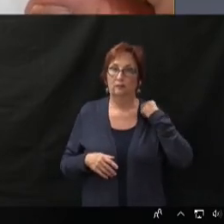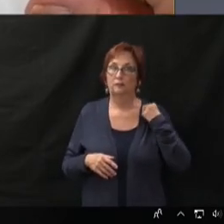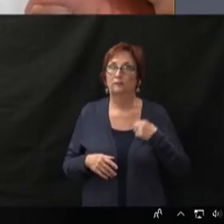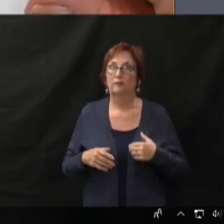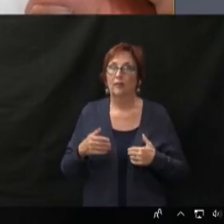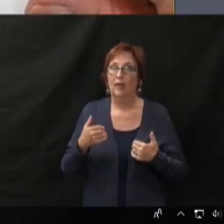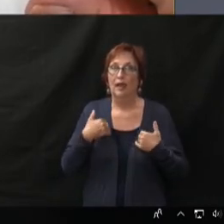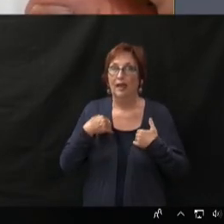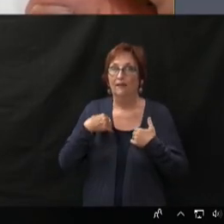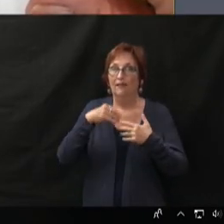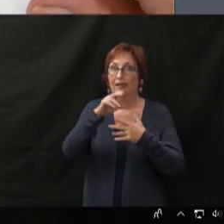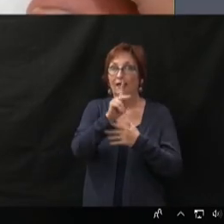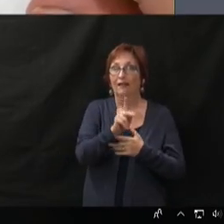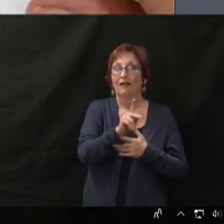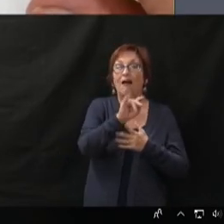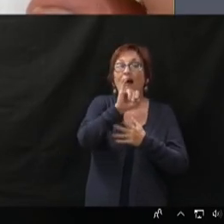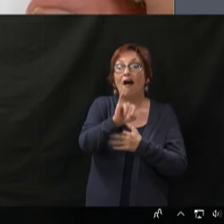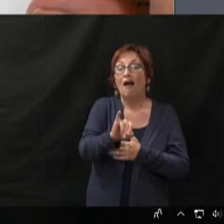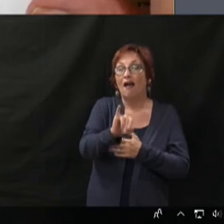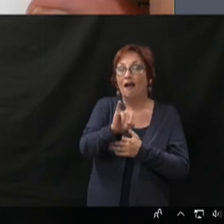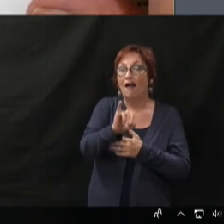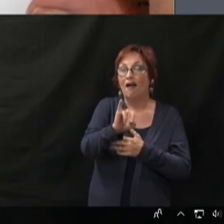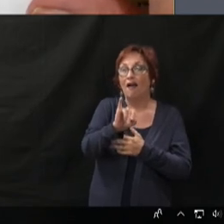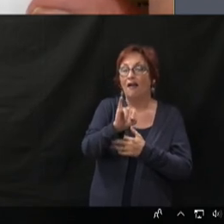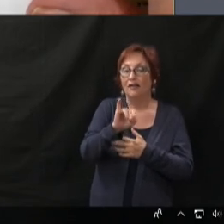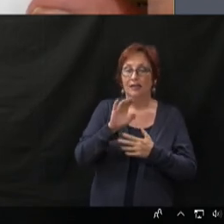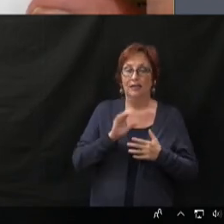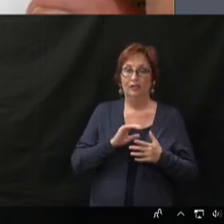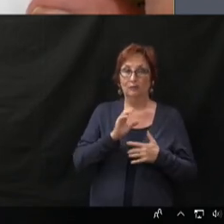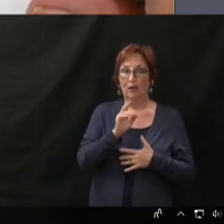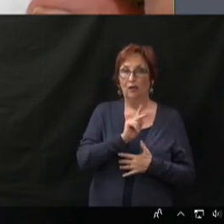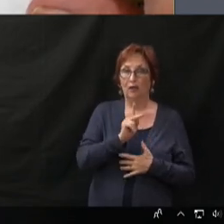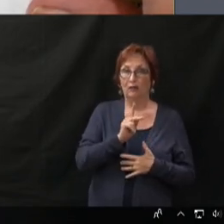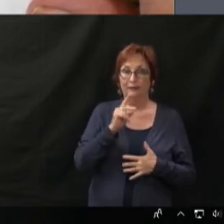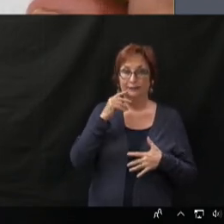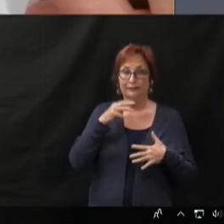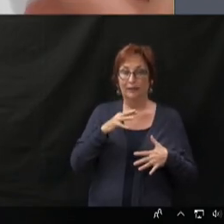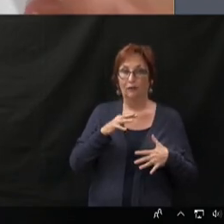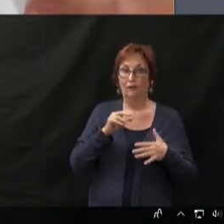I have my I. Here's my k sound.